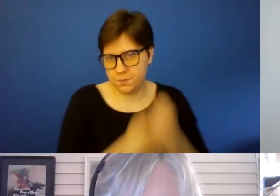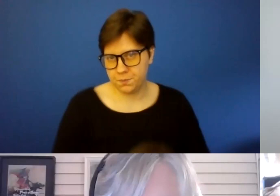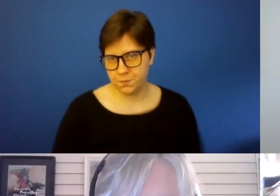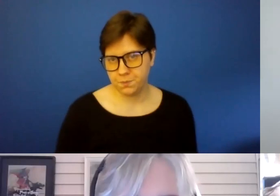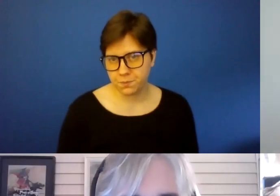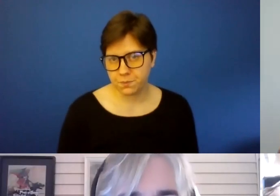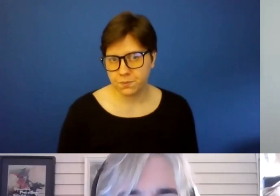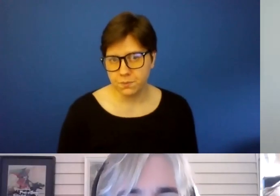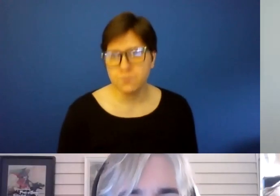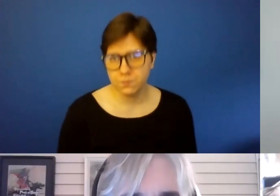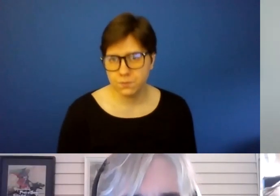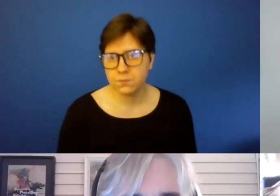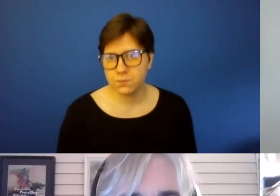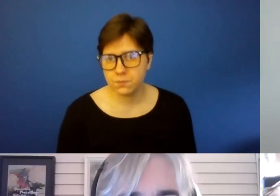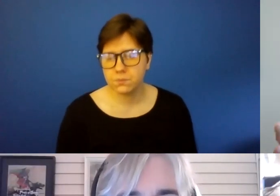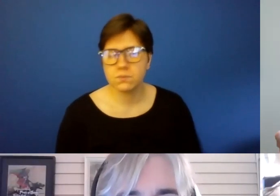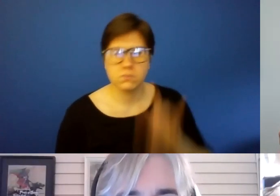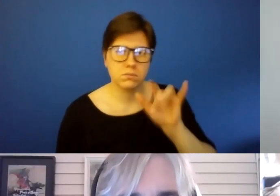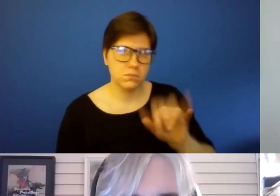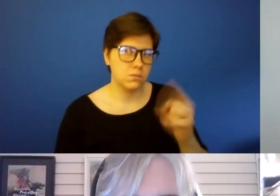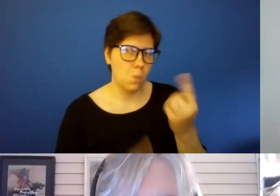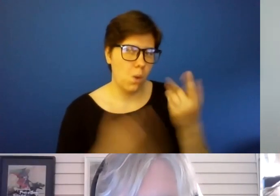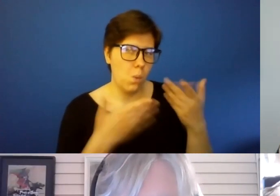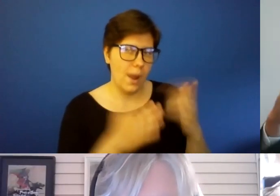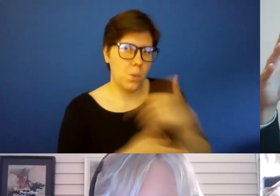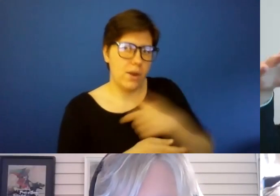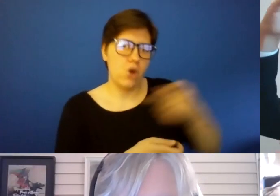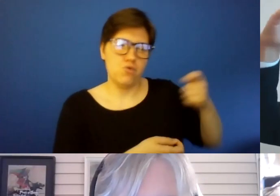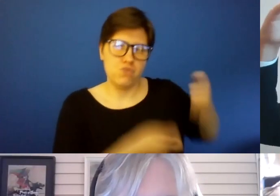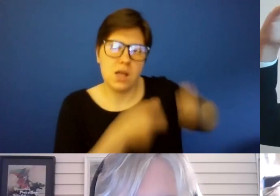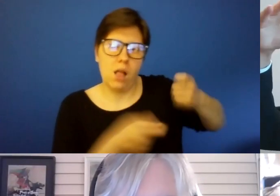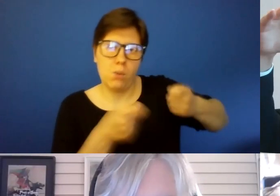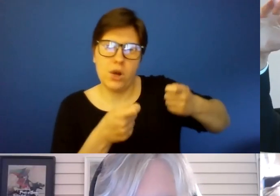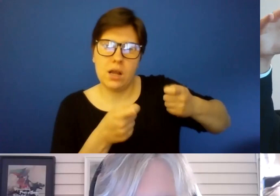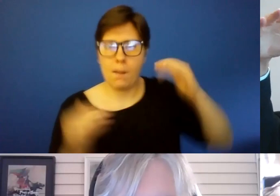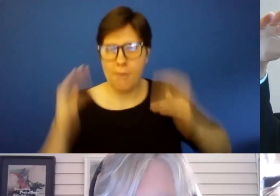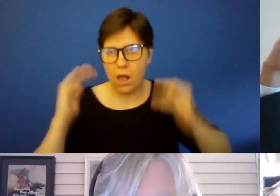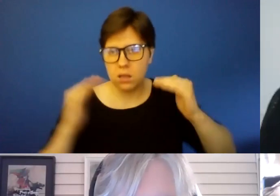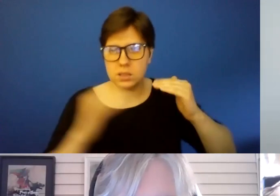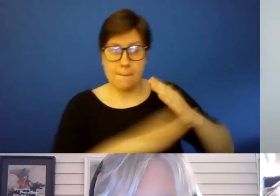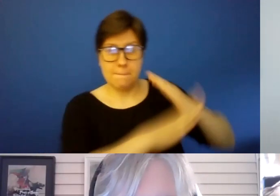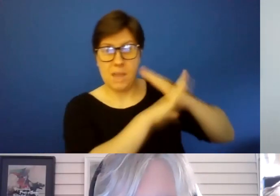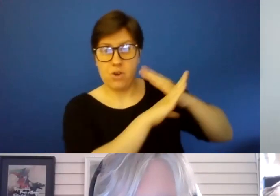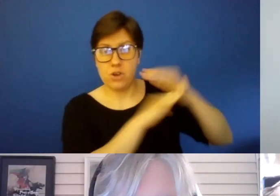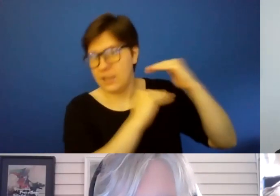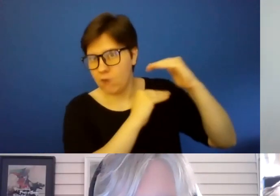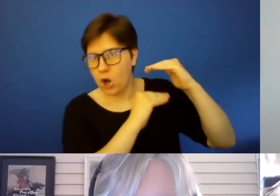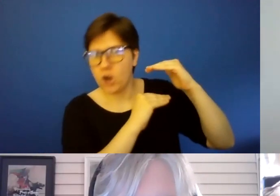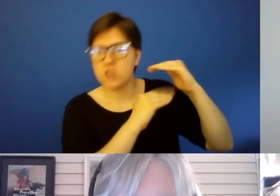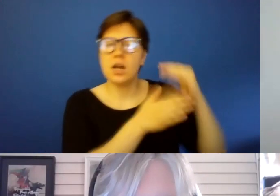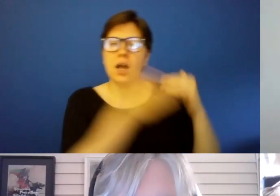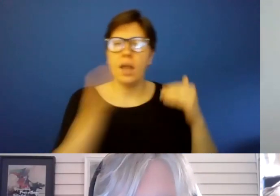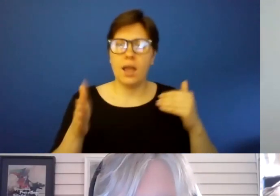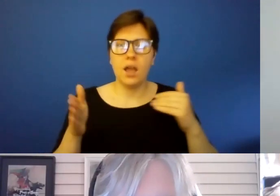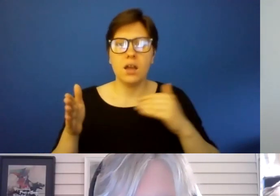So that's one way in which we're recalibrating the balance between having these barriers or safeguards and also